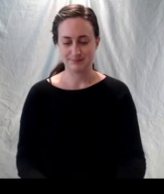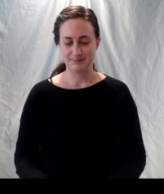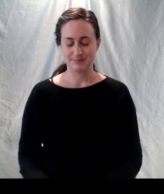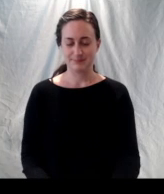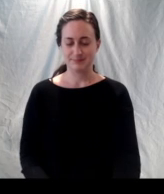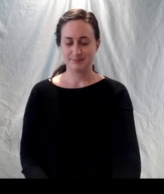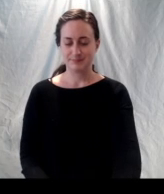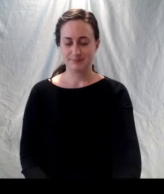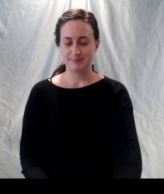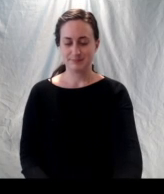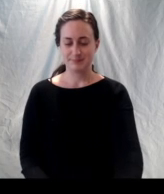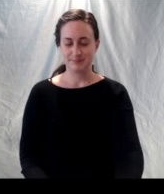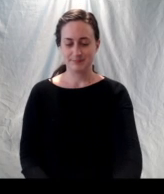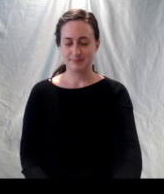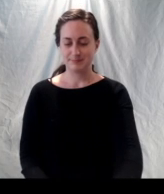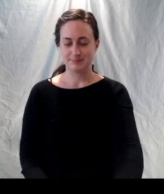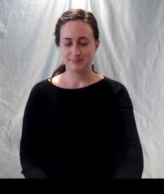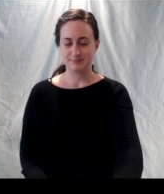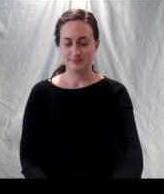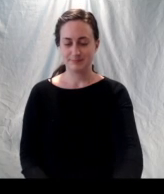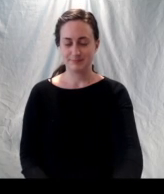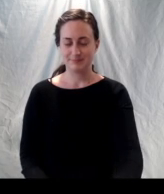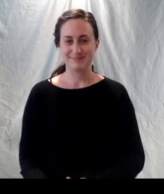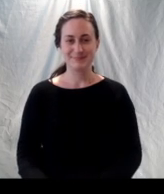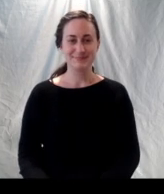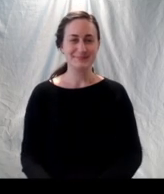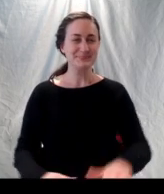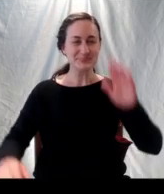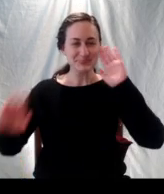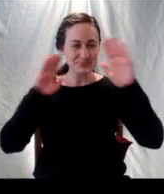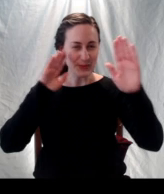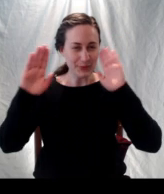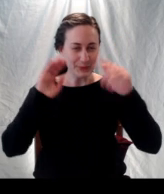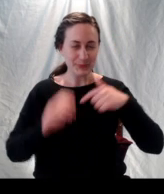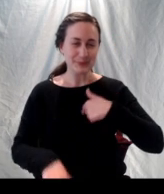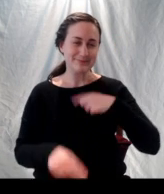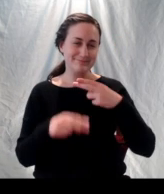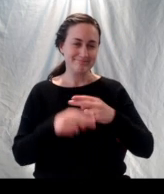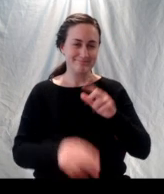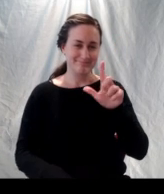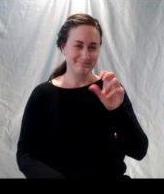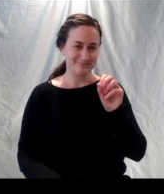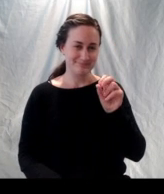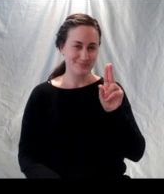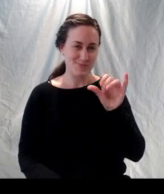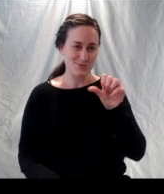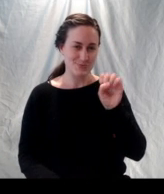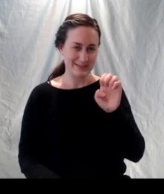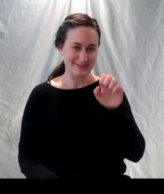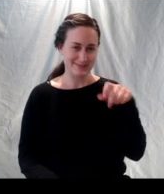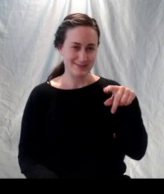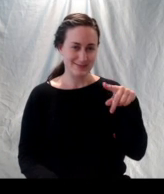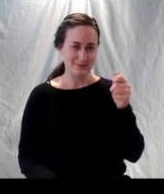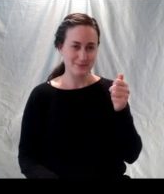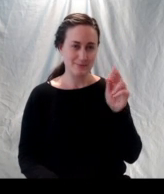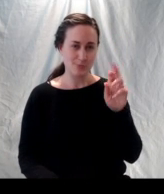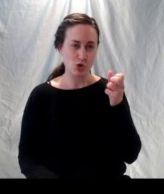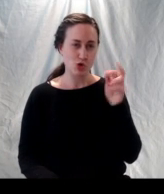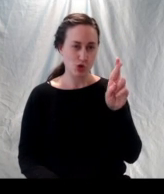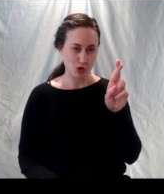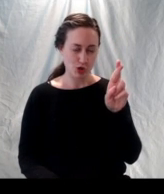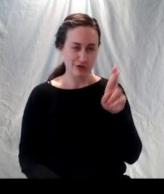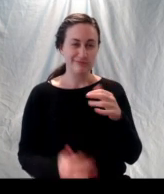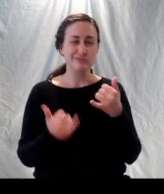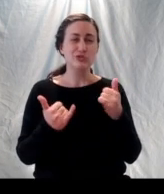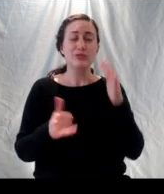Hi there, Louise Parker. I'd like to share today with you a mindfulness exercise. So mindfulness really is just an